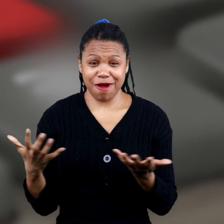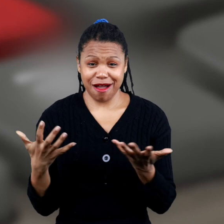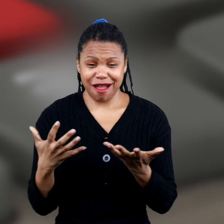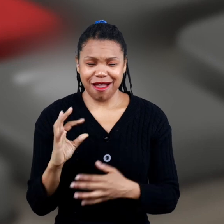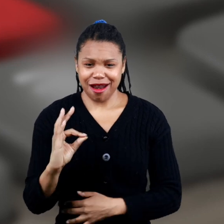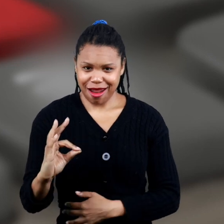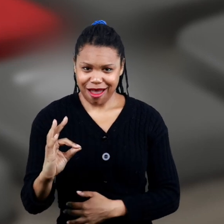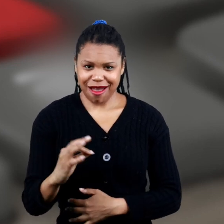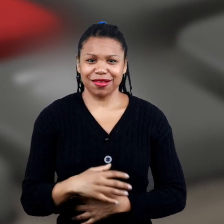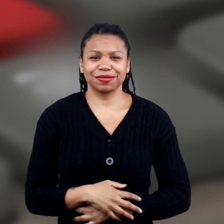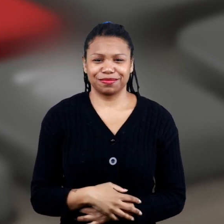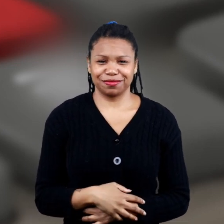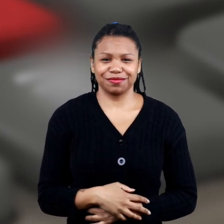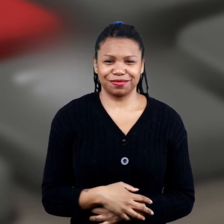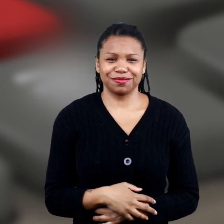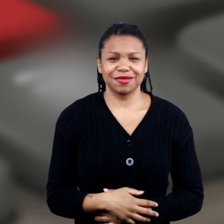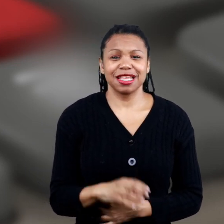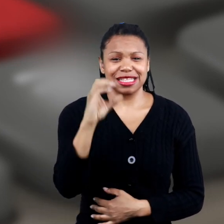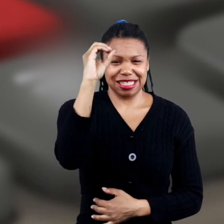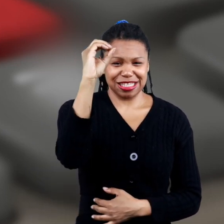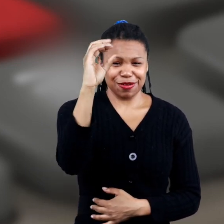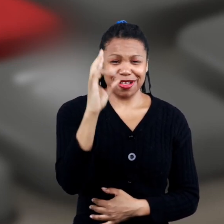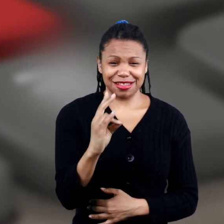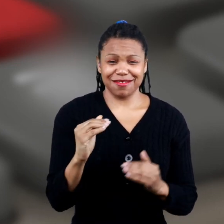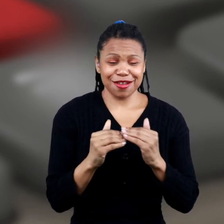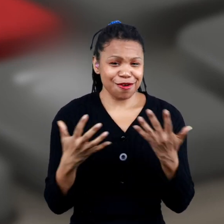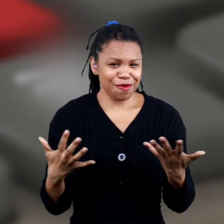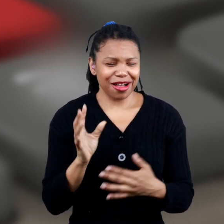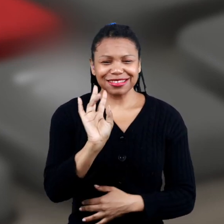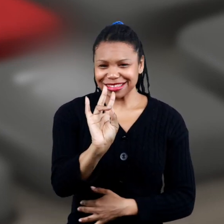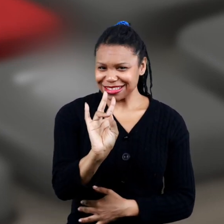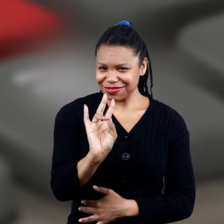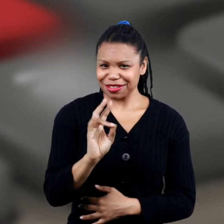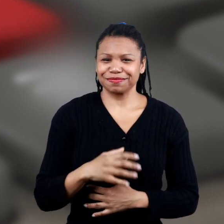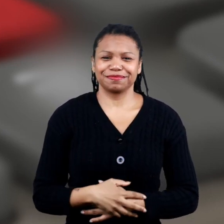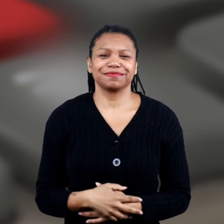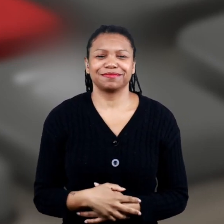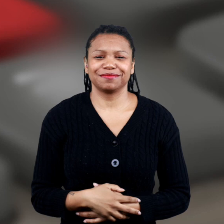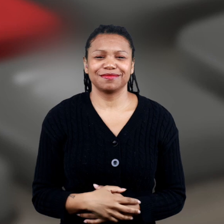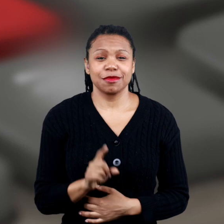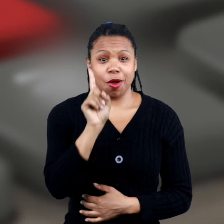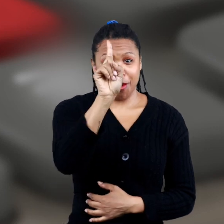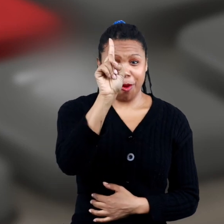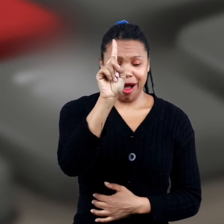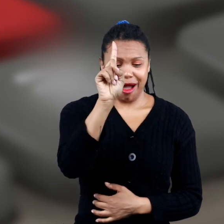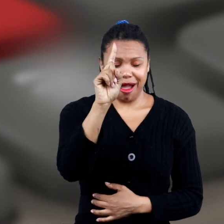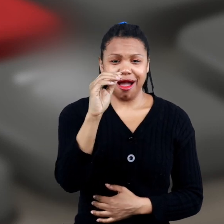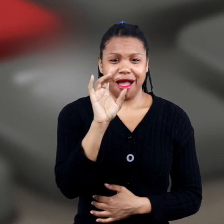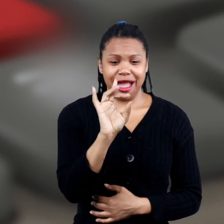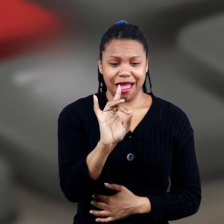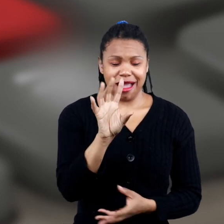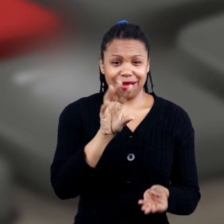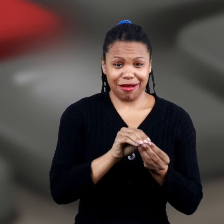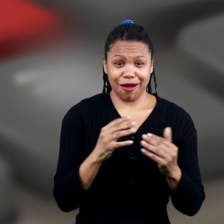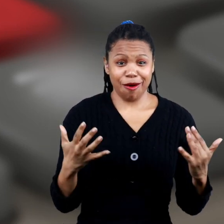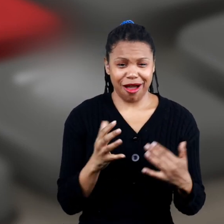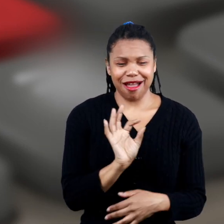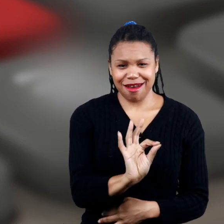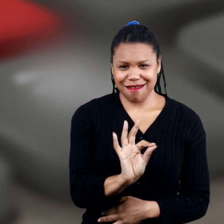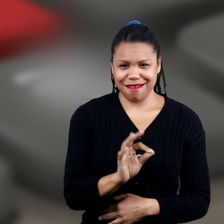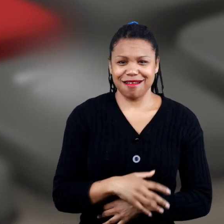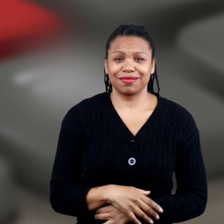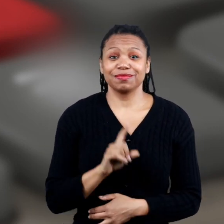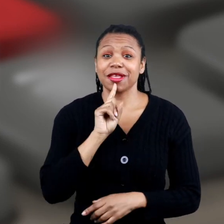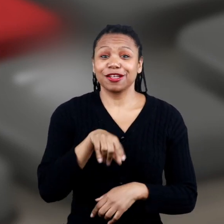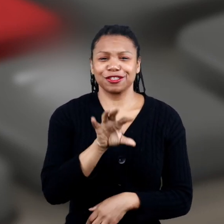nine plus zero, which gives you nine. Zero plus seven, which gives you seven. And one plus eight, which gives